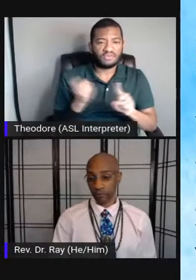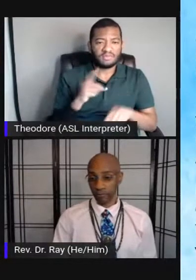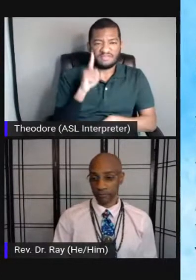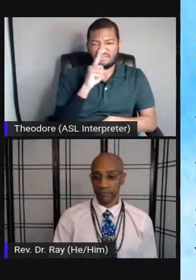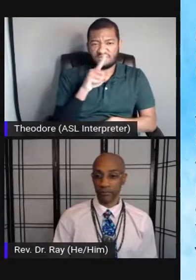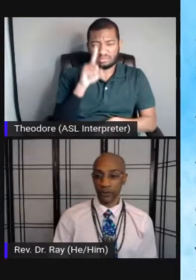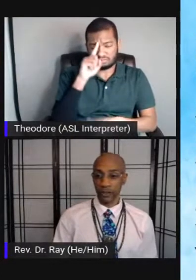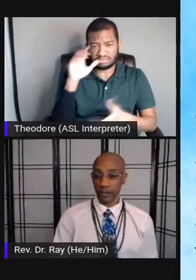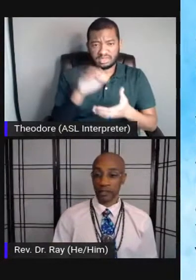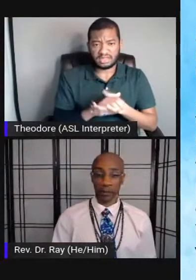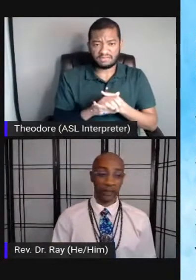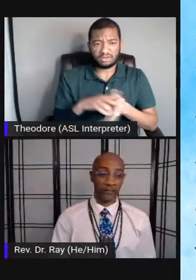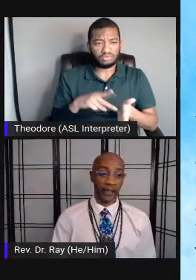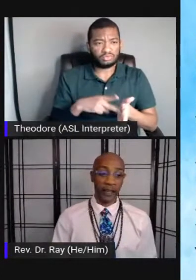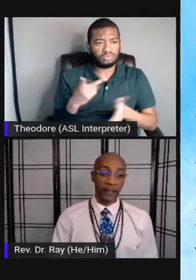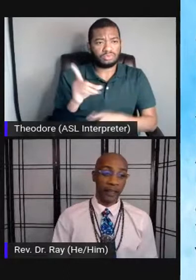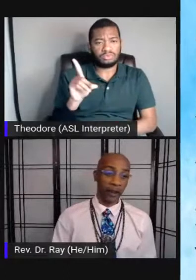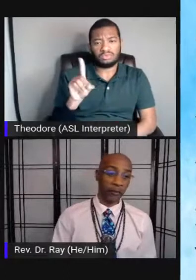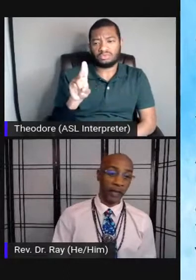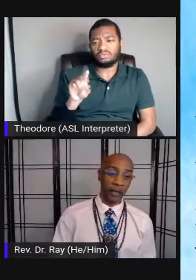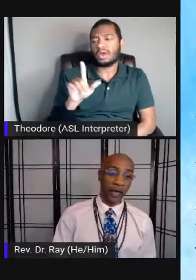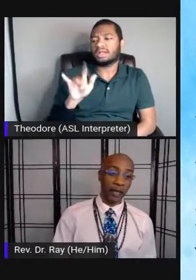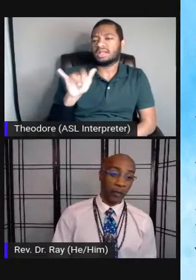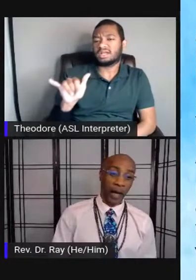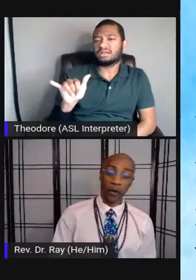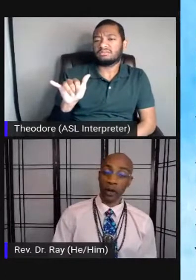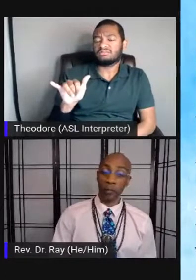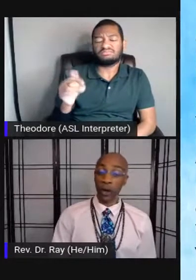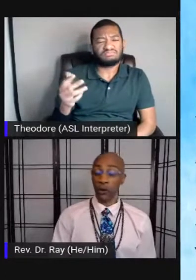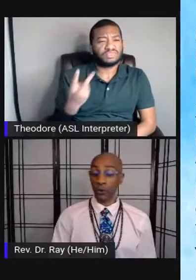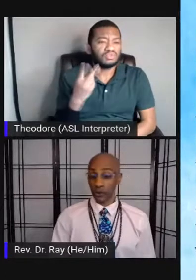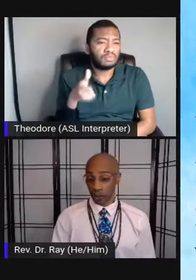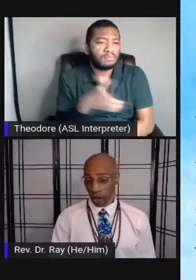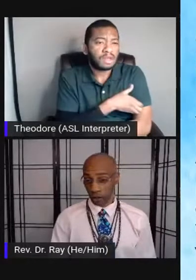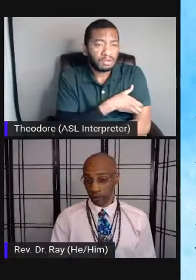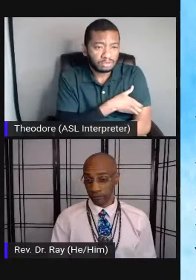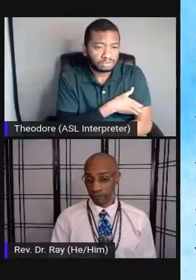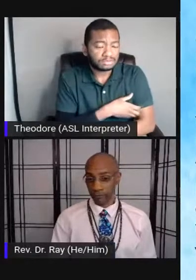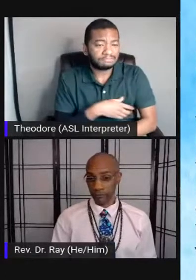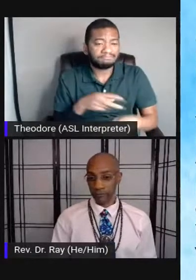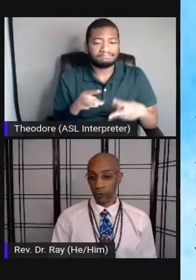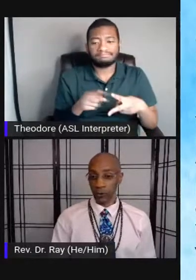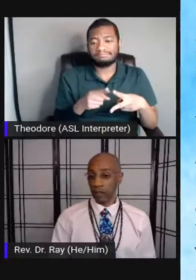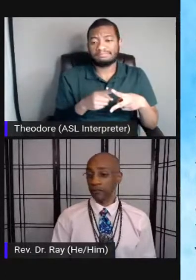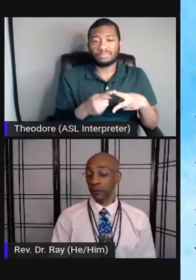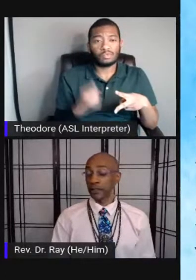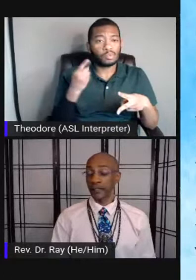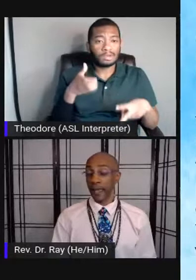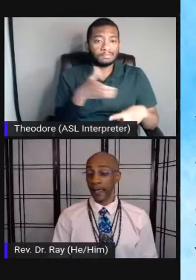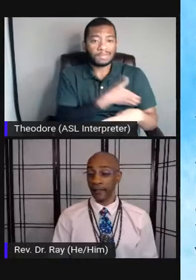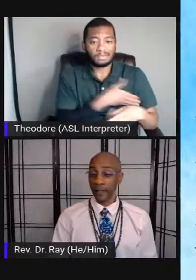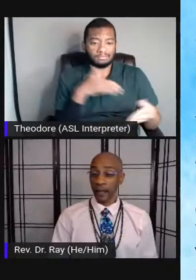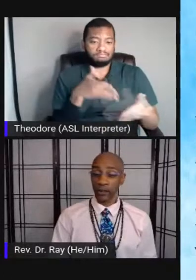powers. This is a belief that there may be a power opposed to God whose